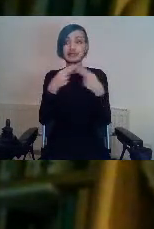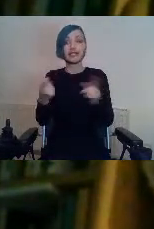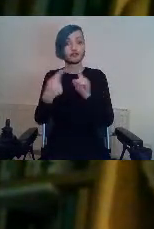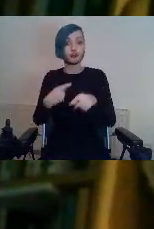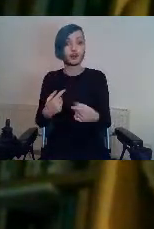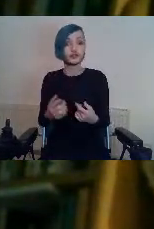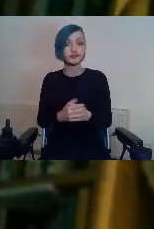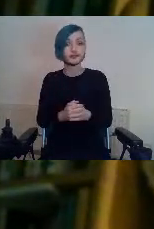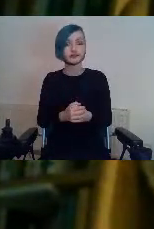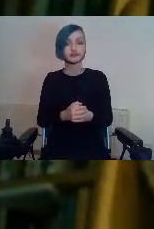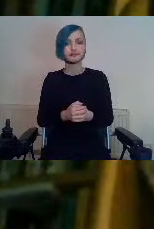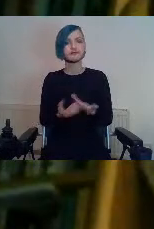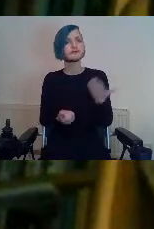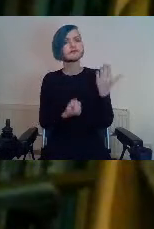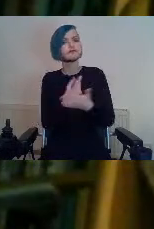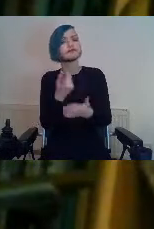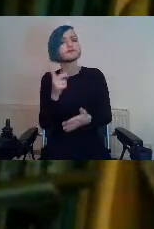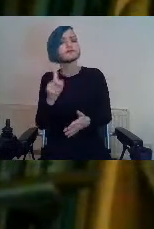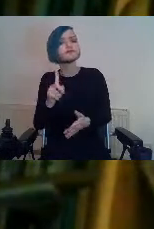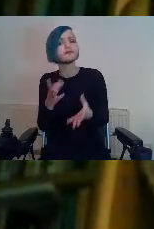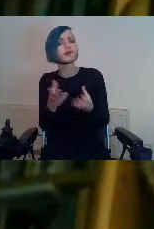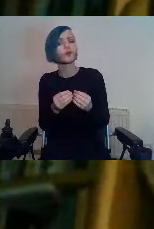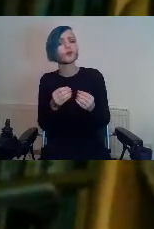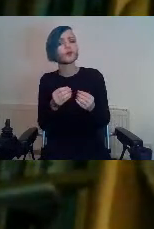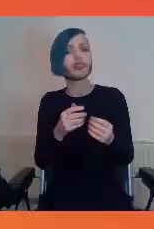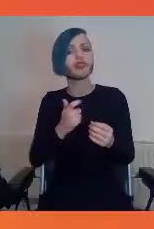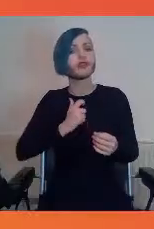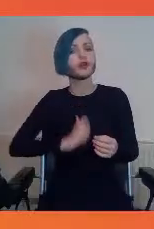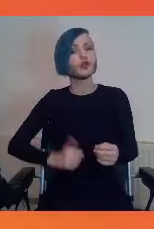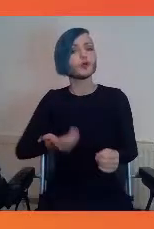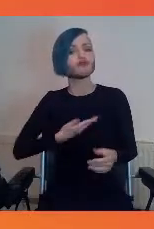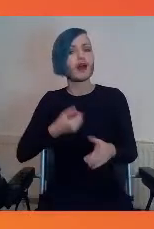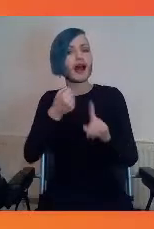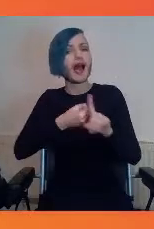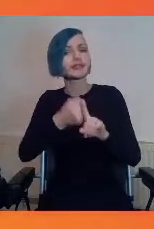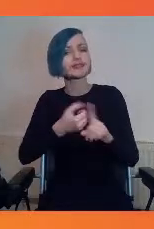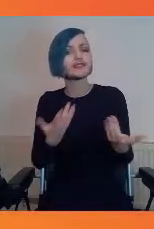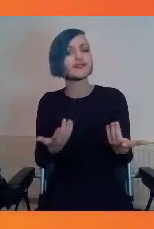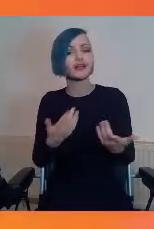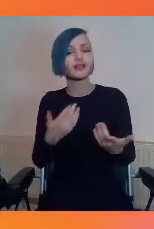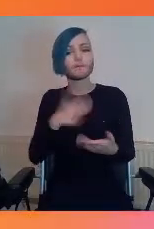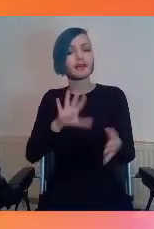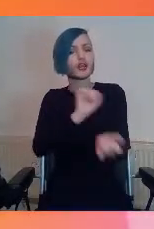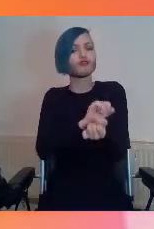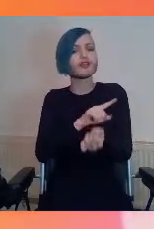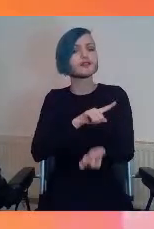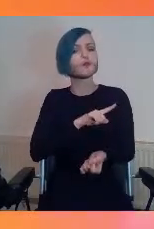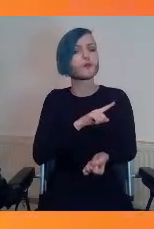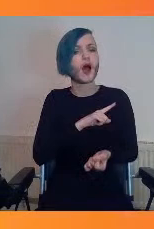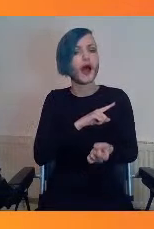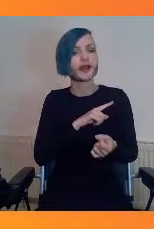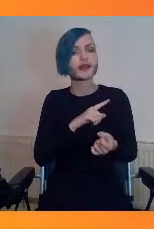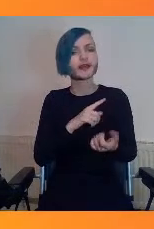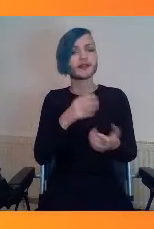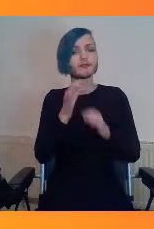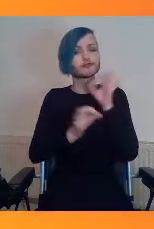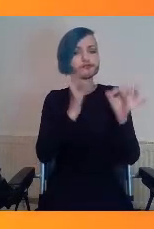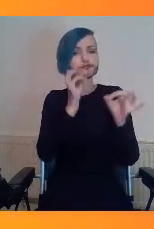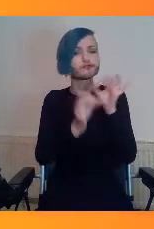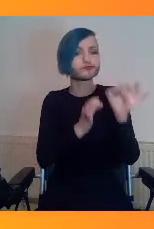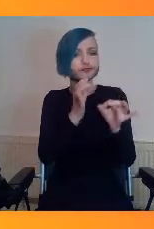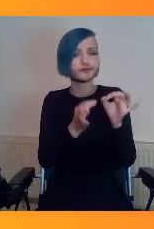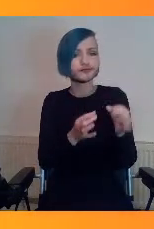on with the human rights activist, why was she arrested? And when I came back home,